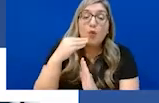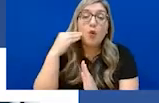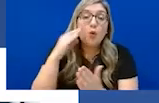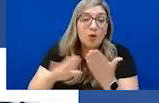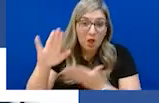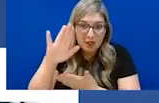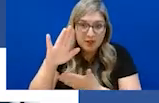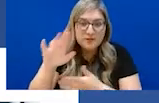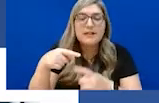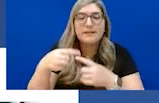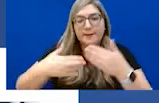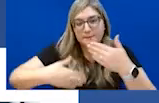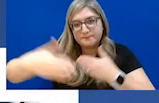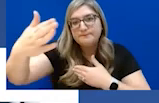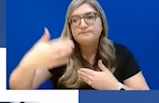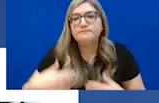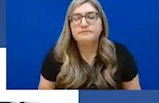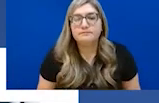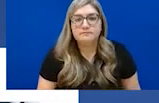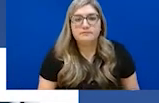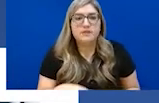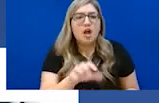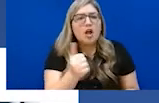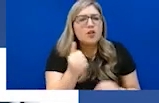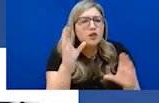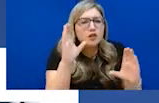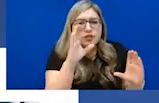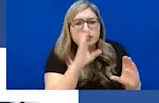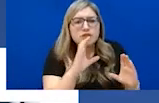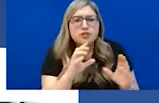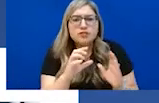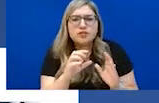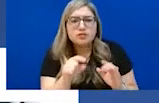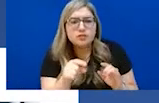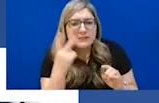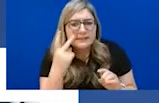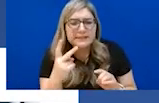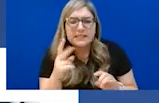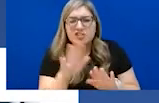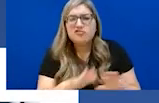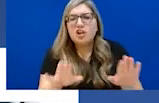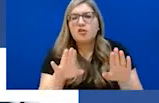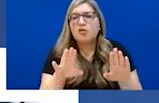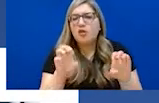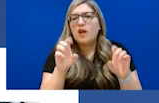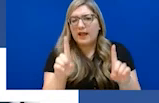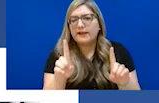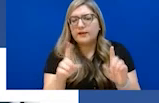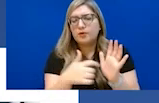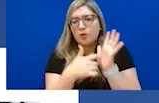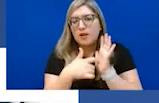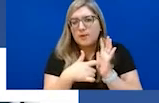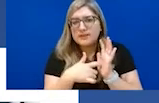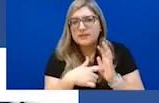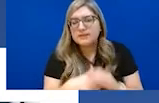search buttons are general ed requirements, home college course name, because believe it or